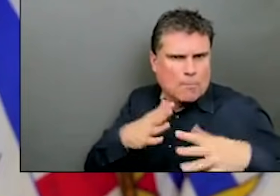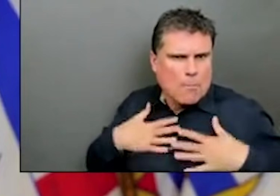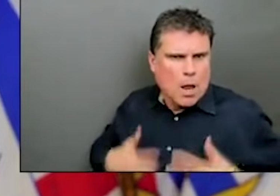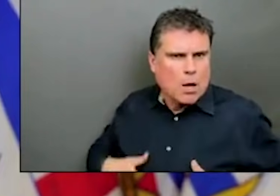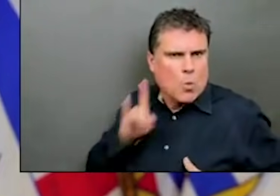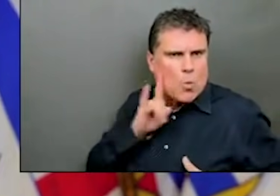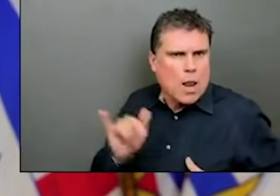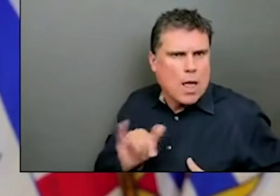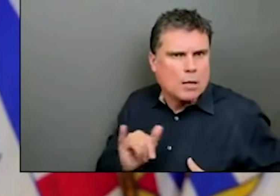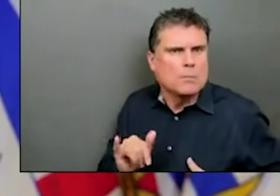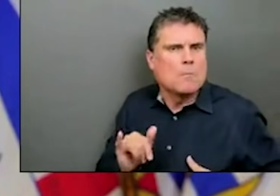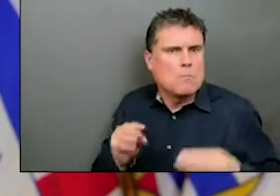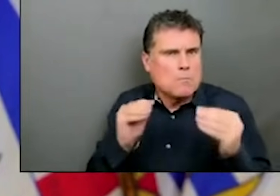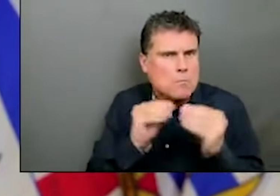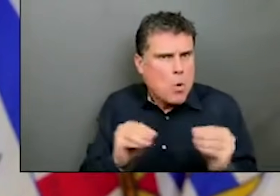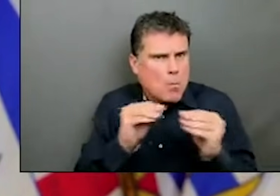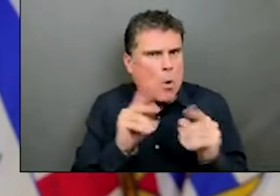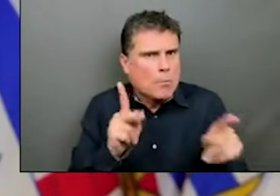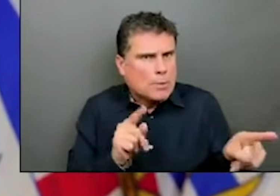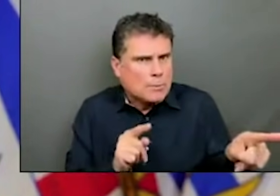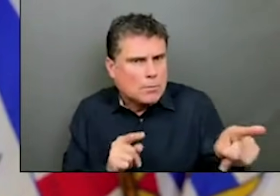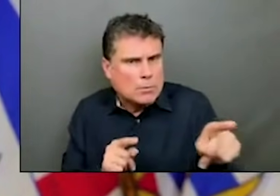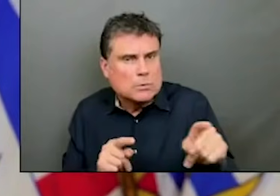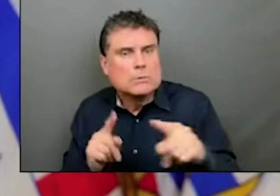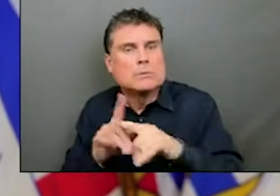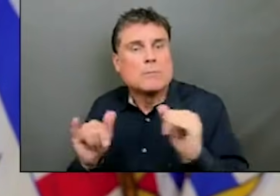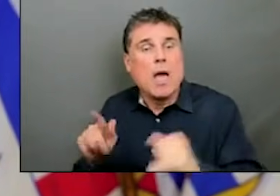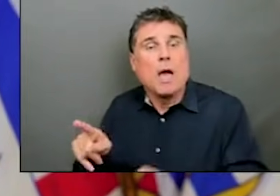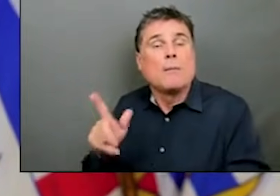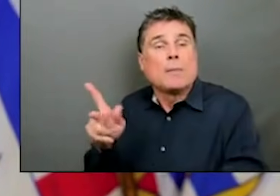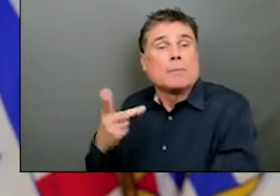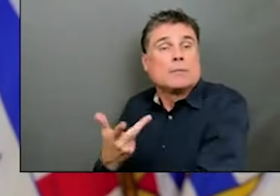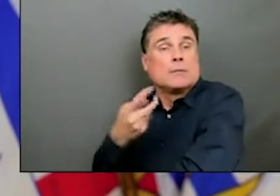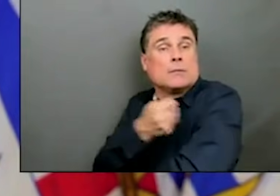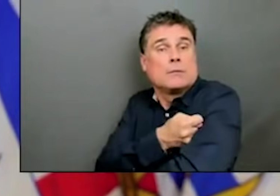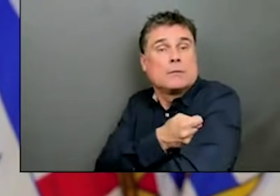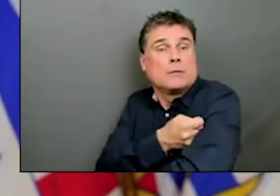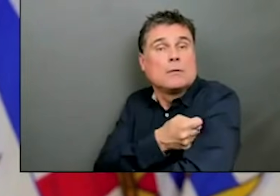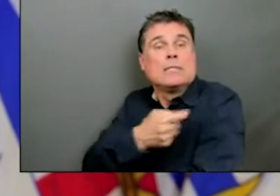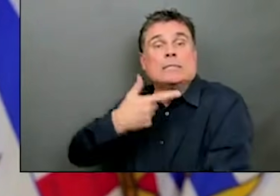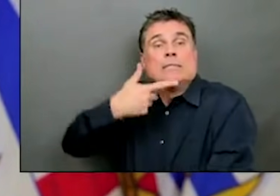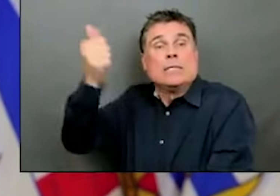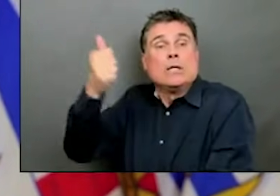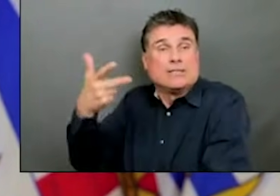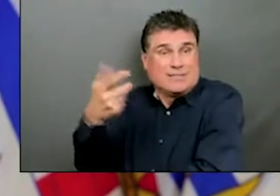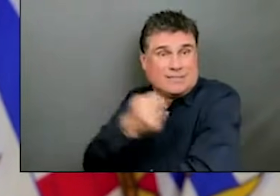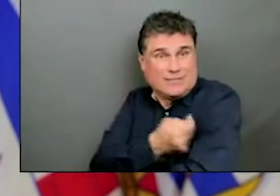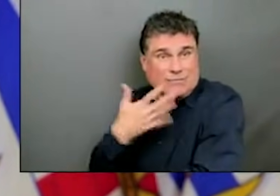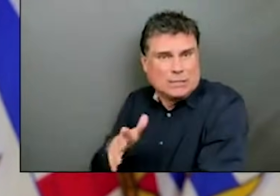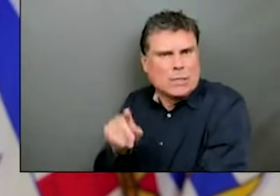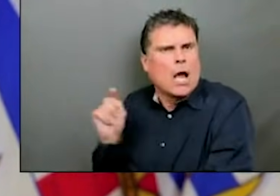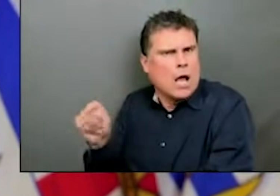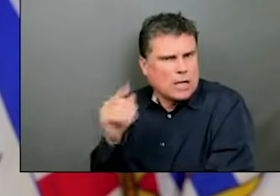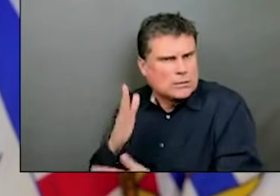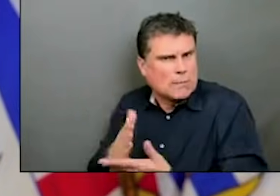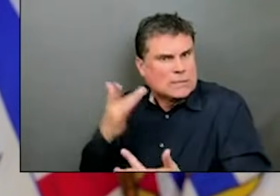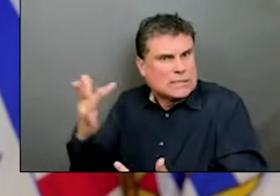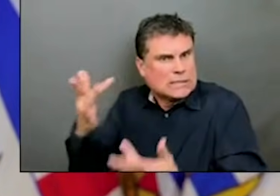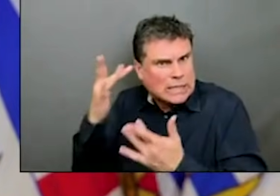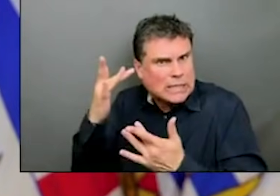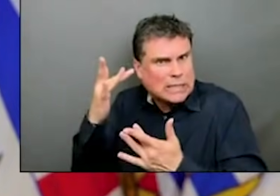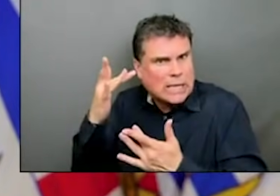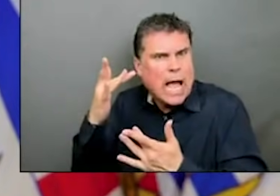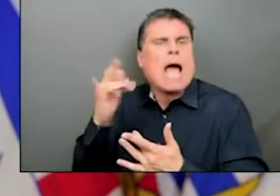in real world protection, in vaccine effectiveness in elderly people, then we will speed up second doses for that group